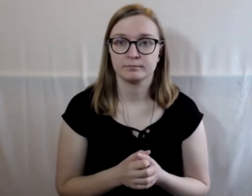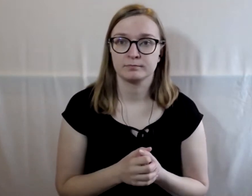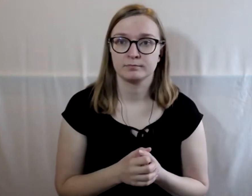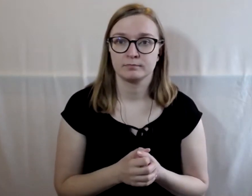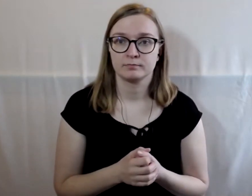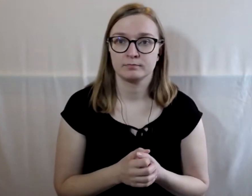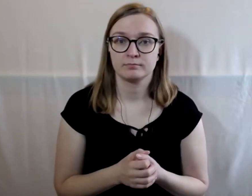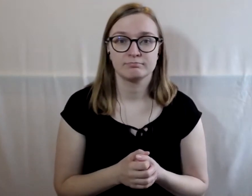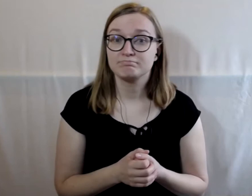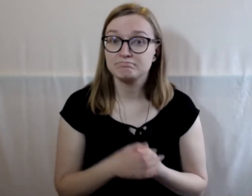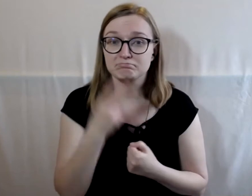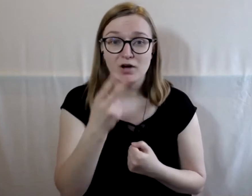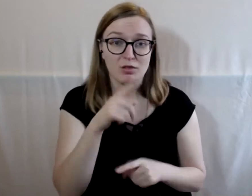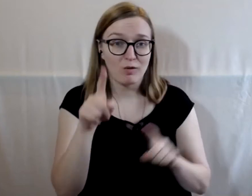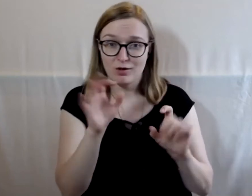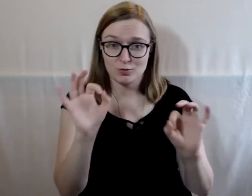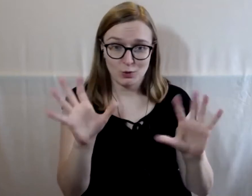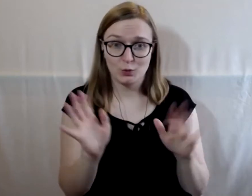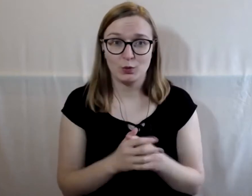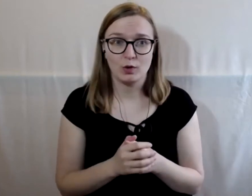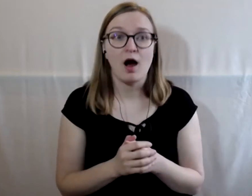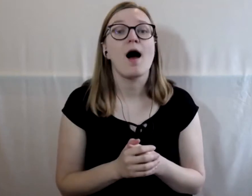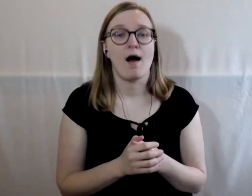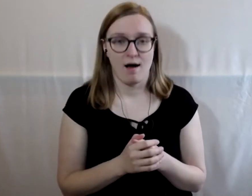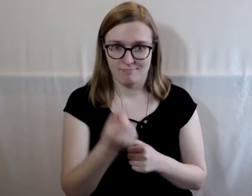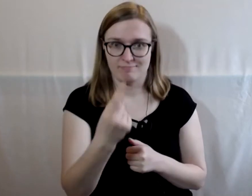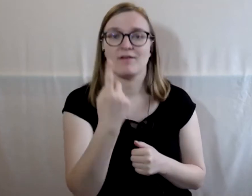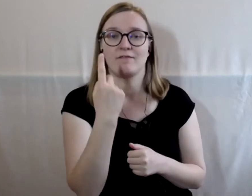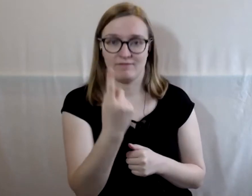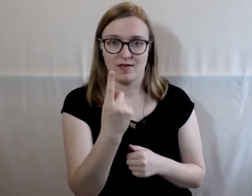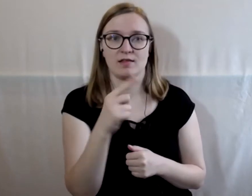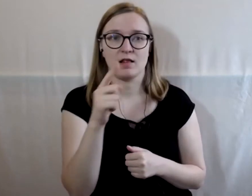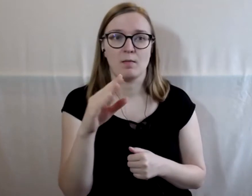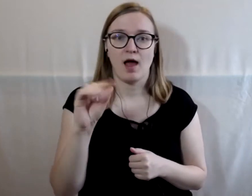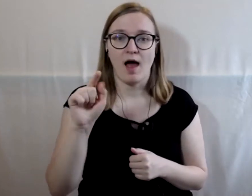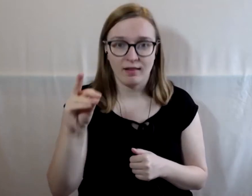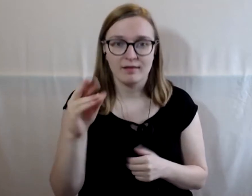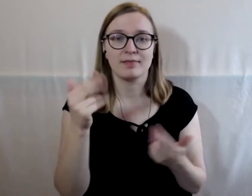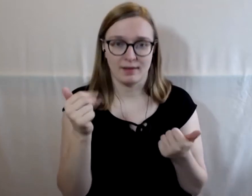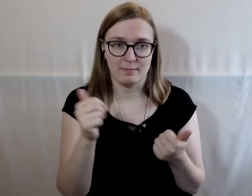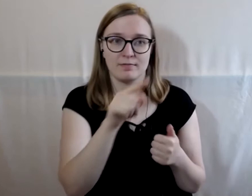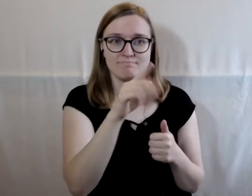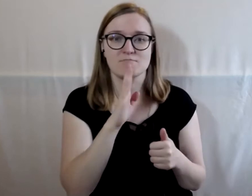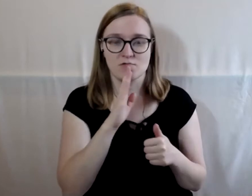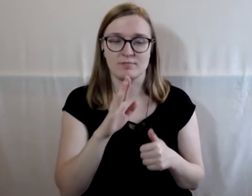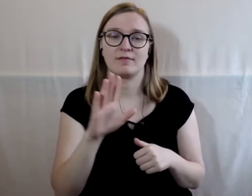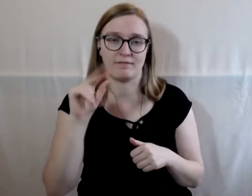Not now, probably. Oh, there is one. Okay, yeah, okay. Maybe one